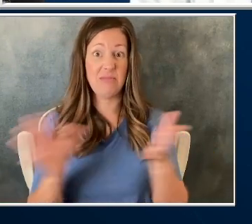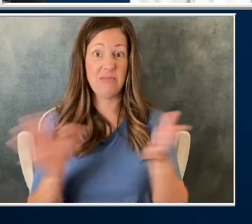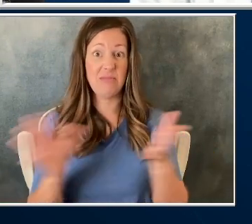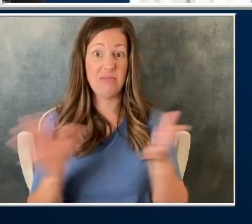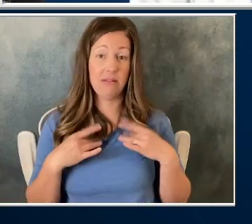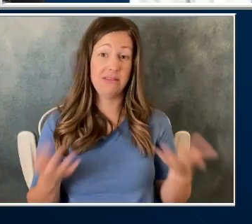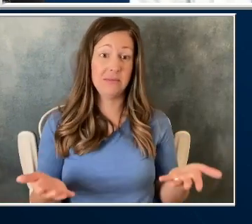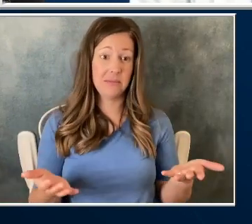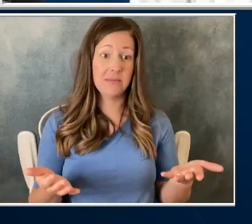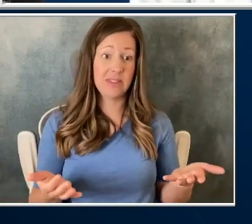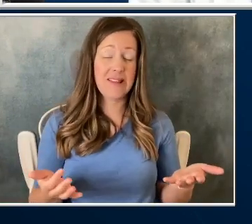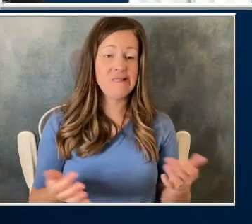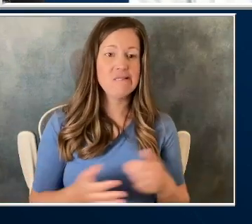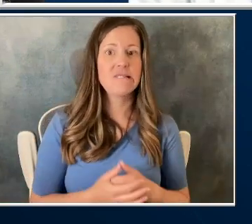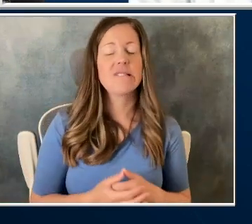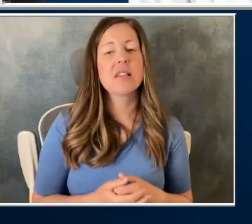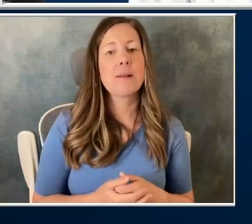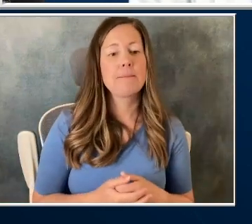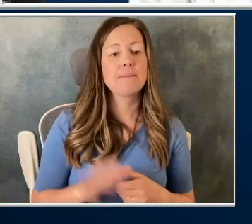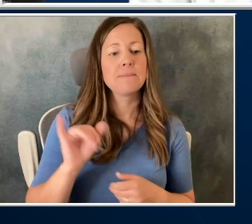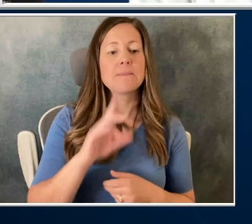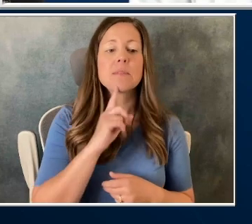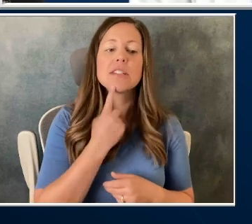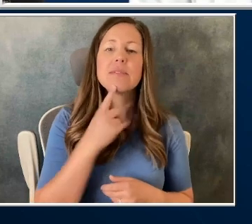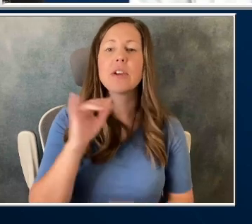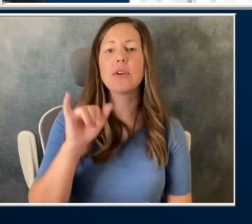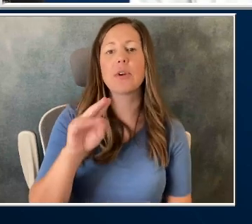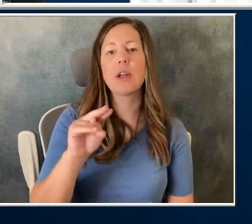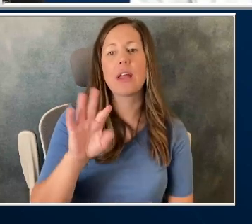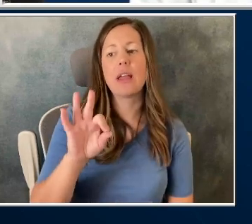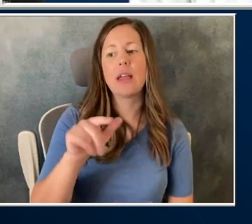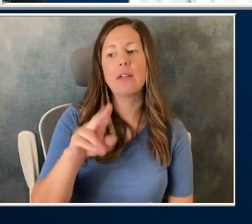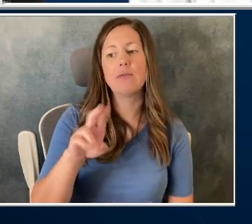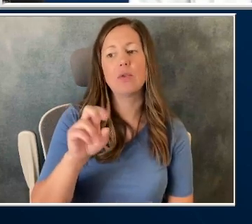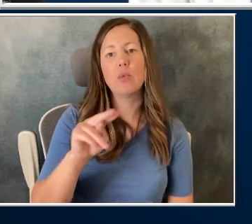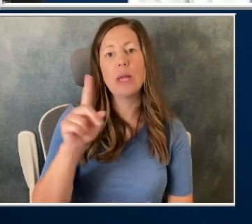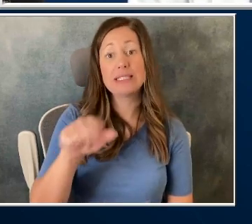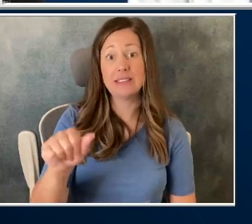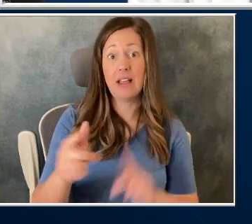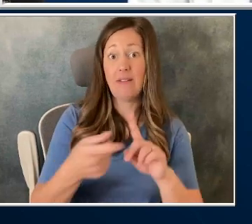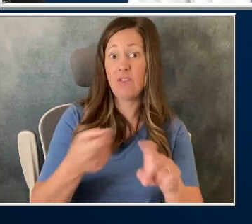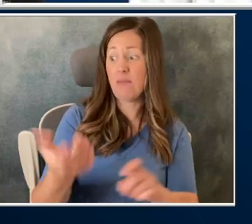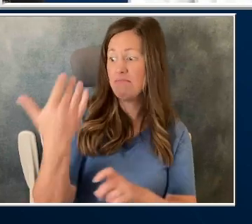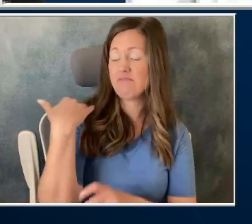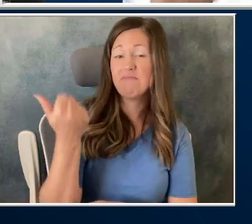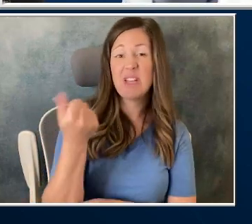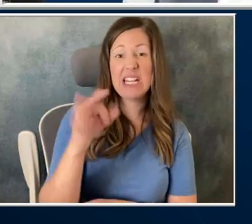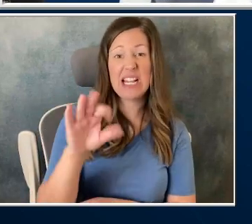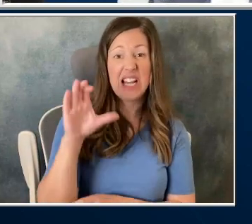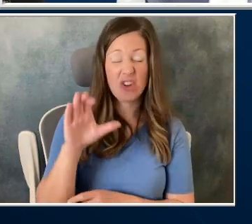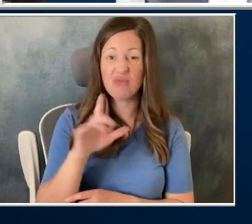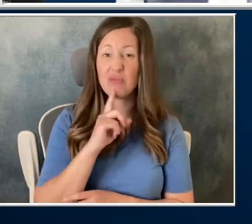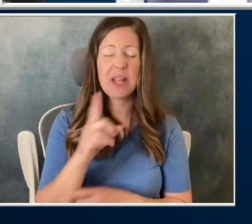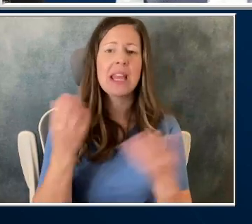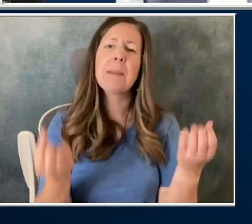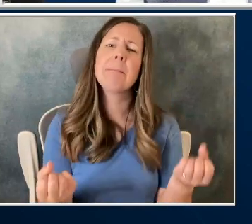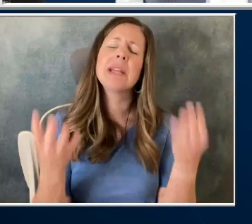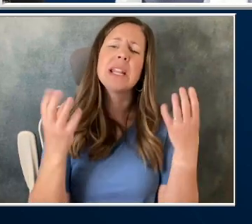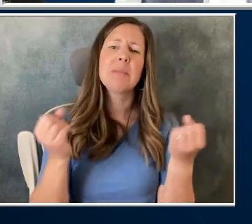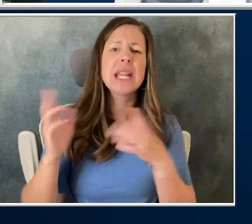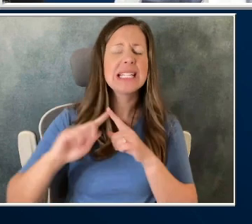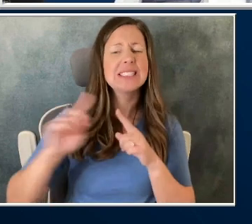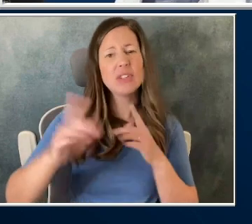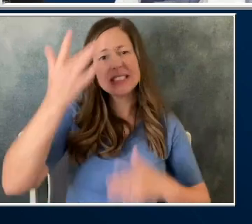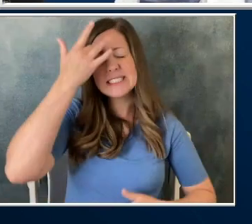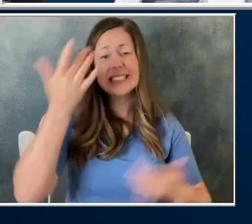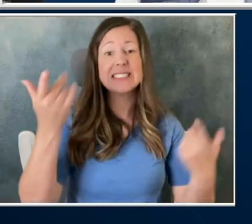know, the severe influenza pandemic back in the early 1900s. You just think of them, the bubonic plague. I mean, there are just so many bad diseases that